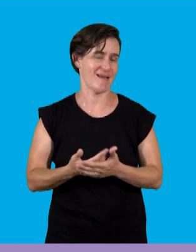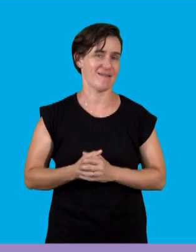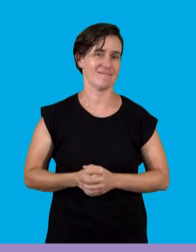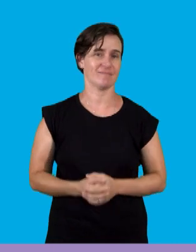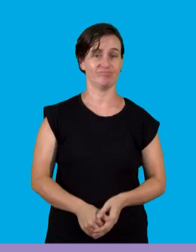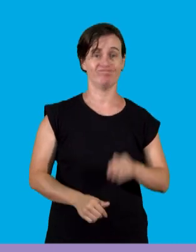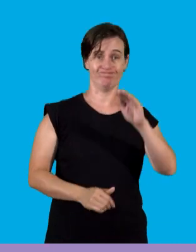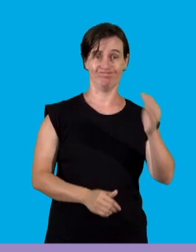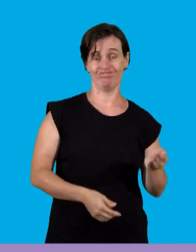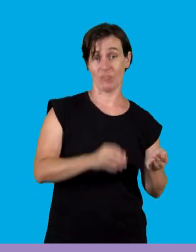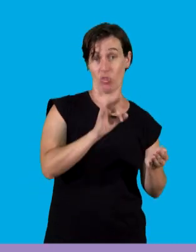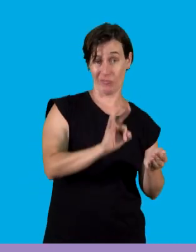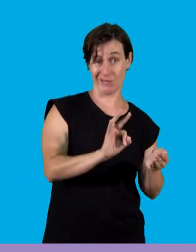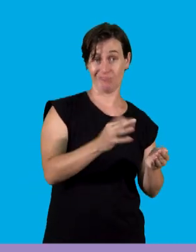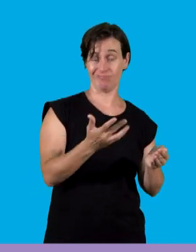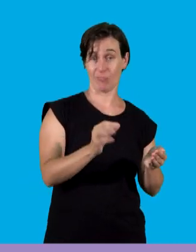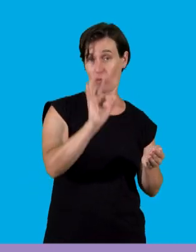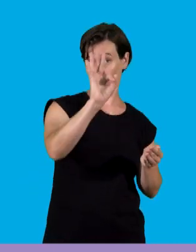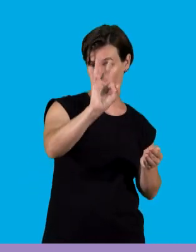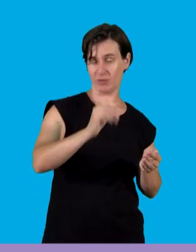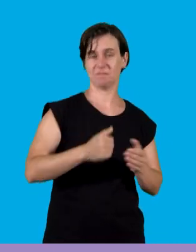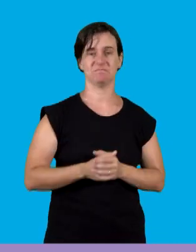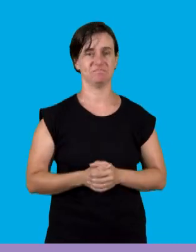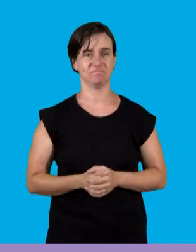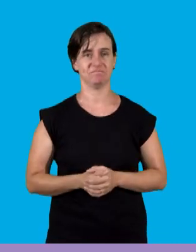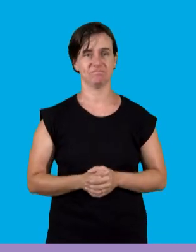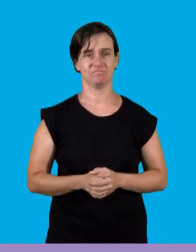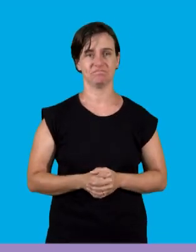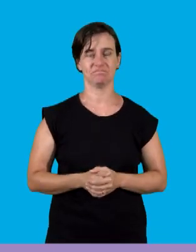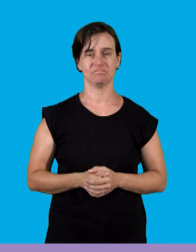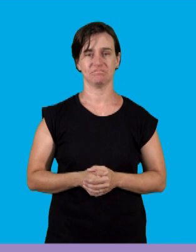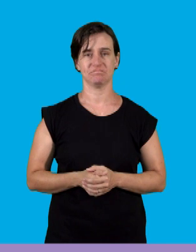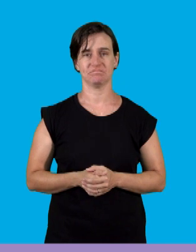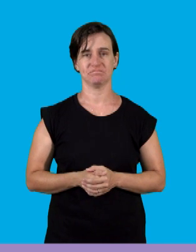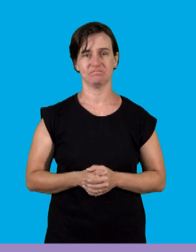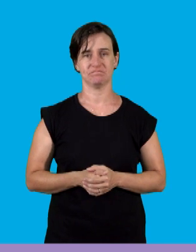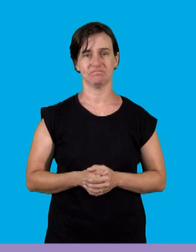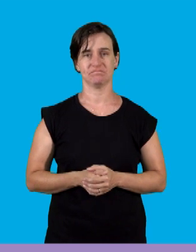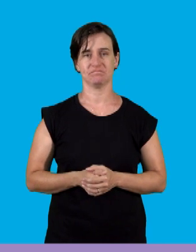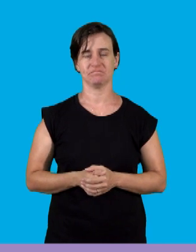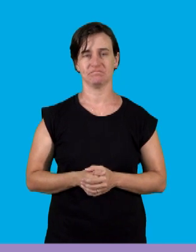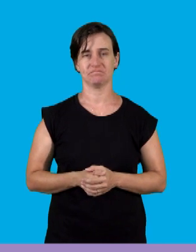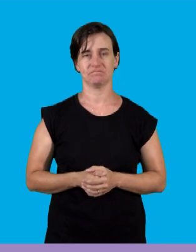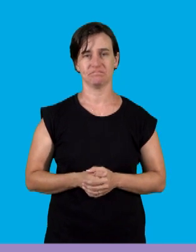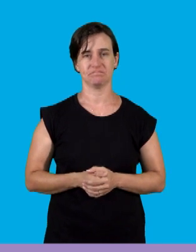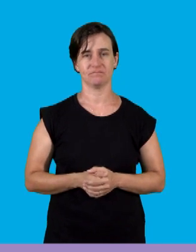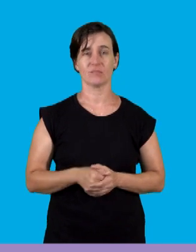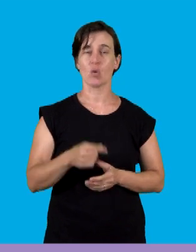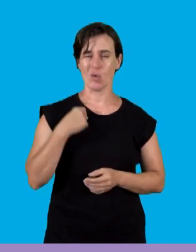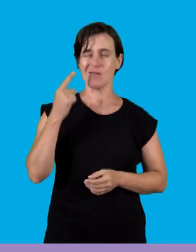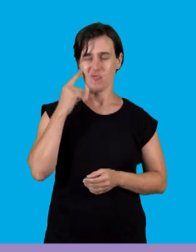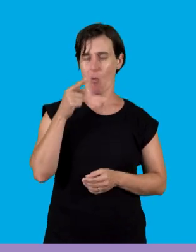27 is our 3 raised to the exponent of 3. Of course, from our knowledge of